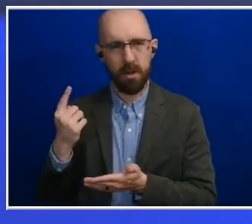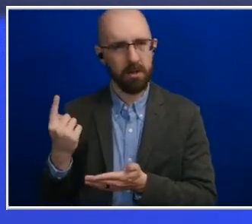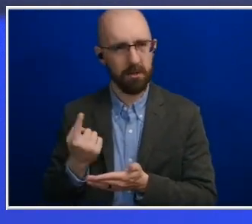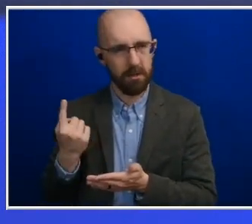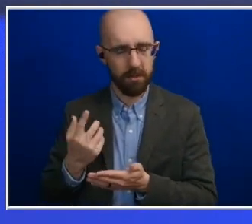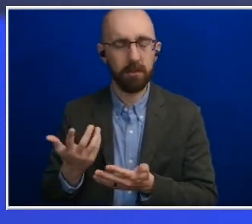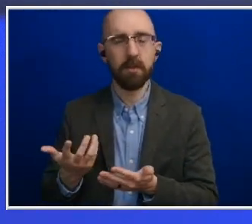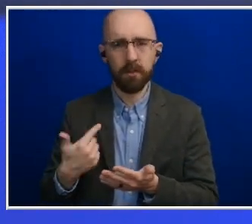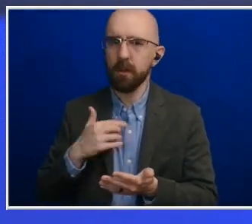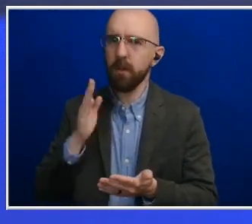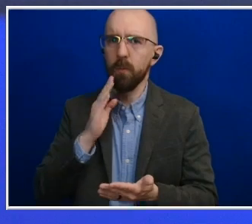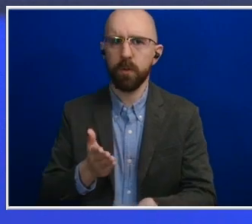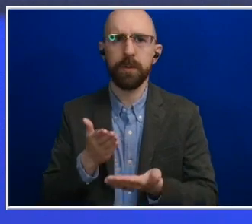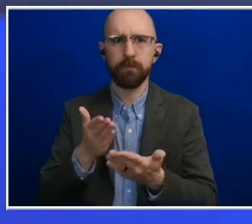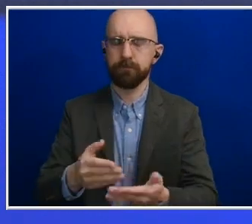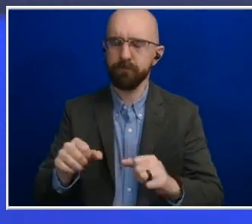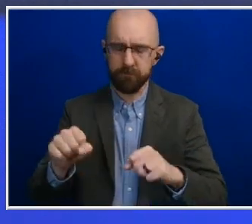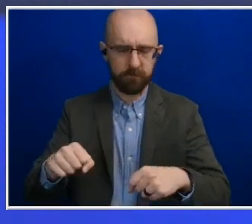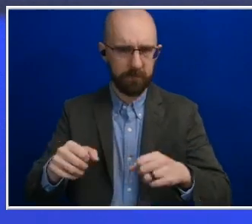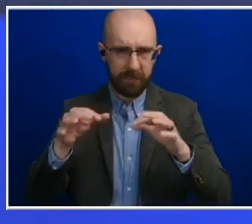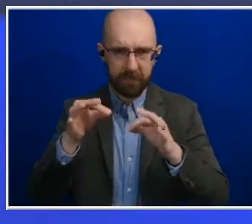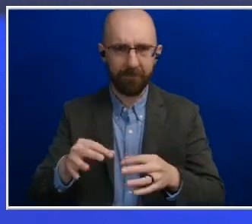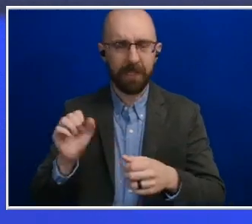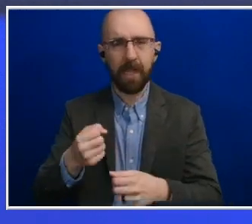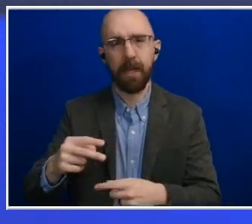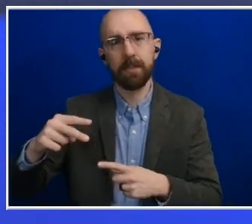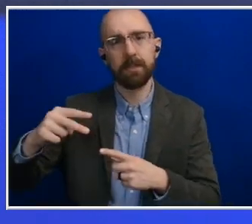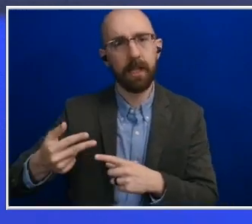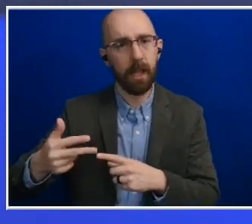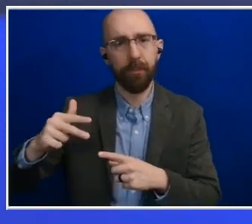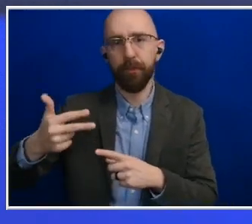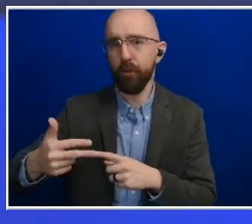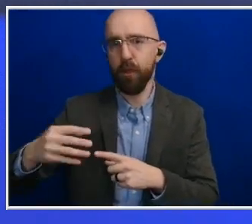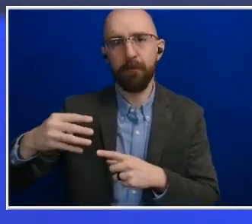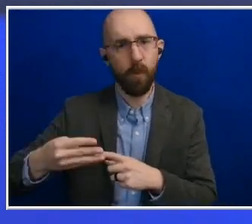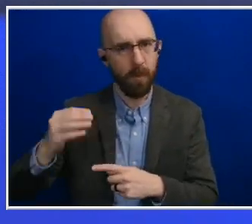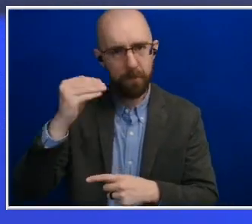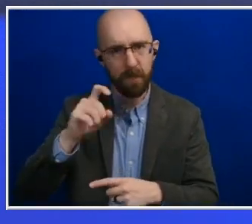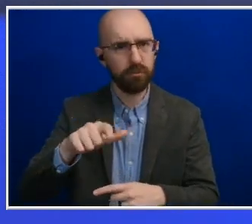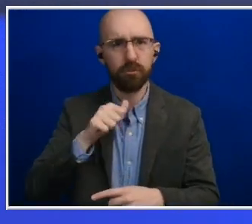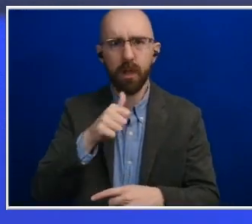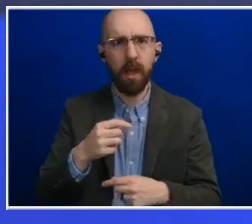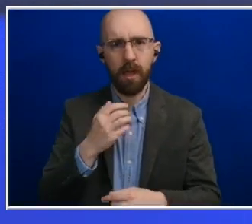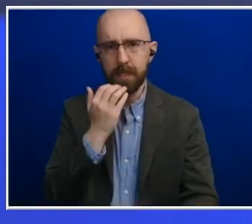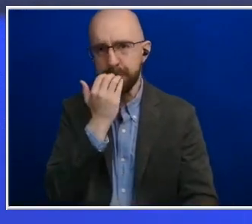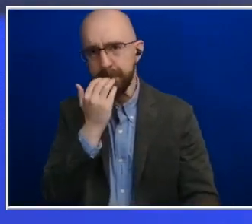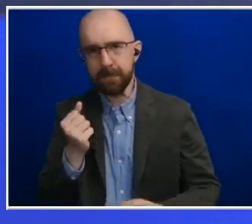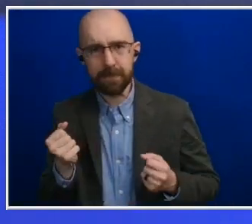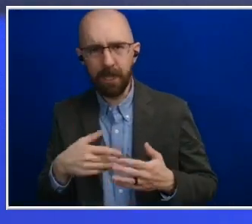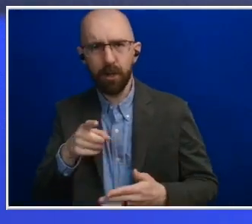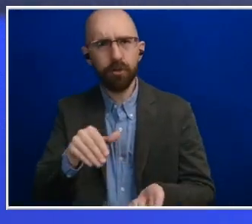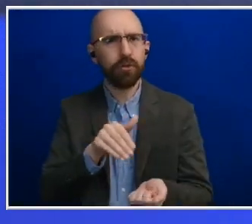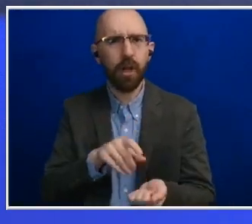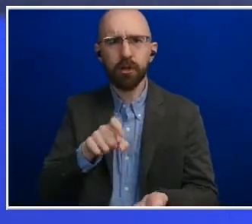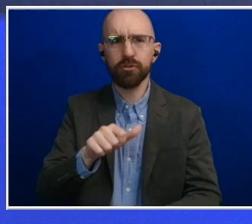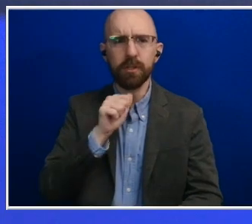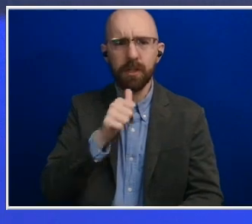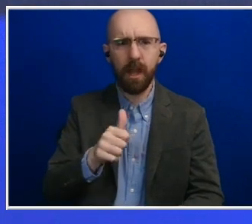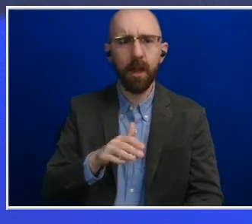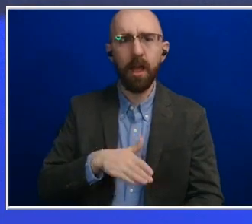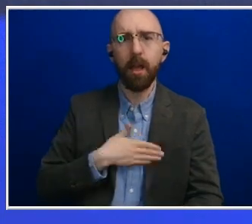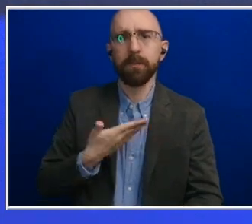I would say absolutely get a second, a third, a fourth opinion. People should not be scared of that. your doctor should never be upset about that,